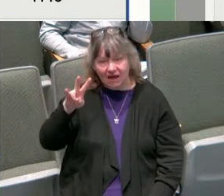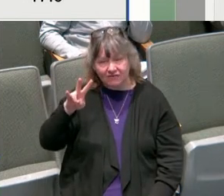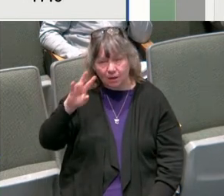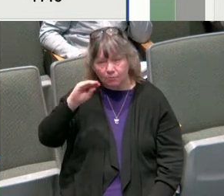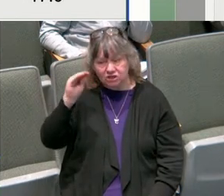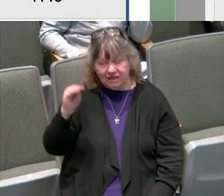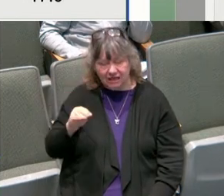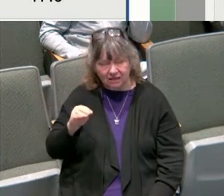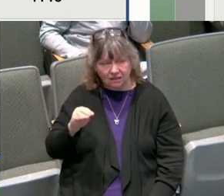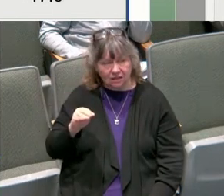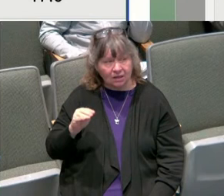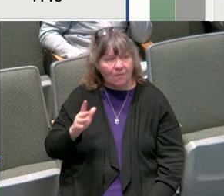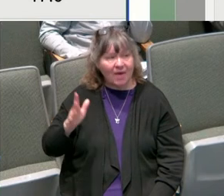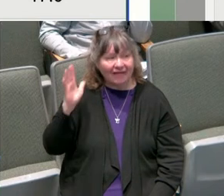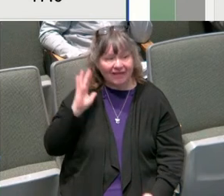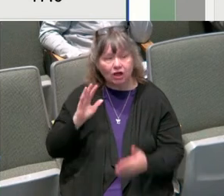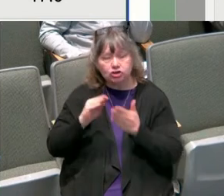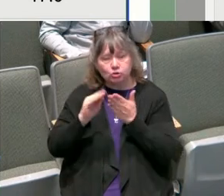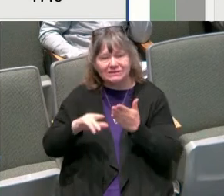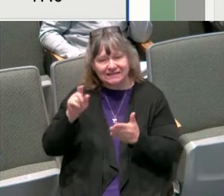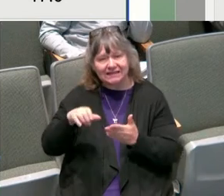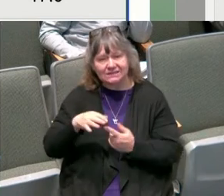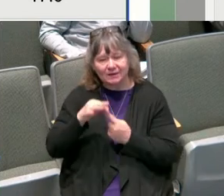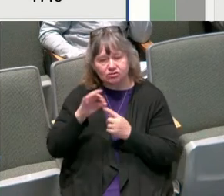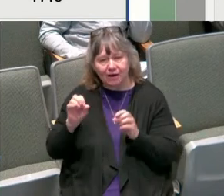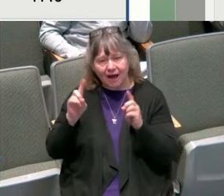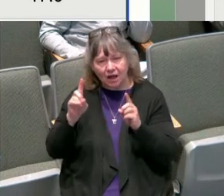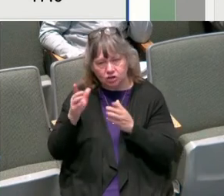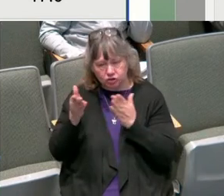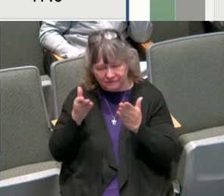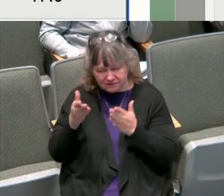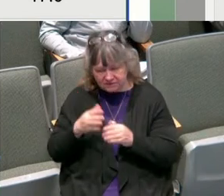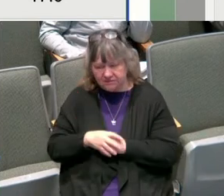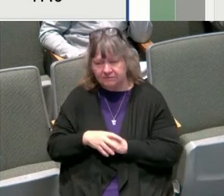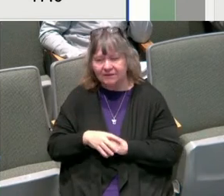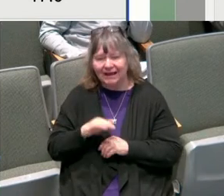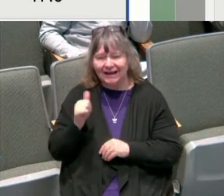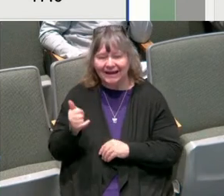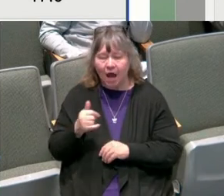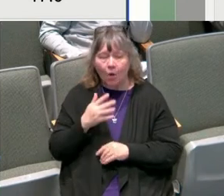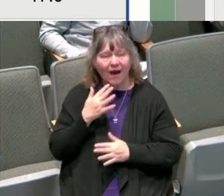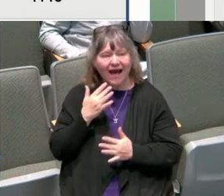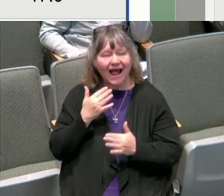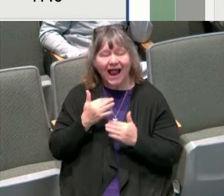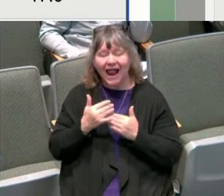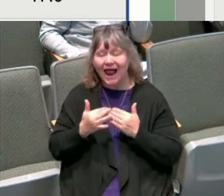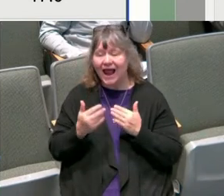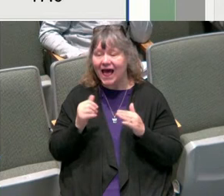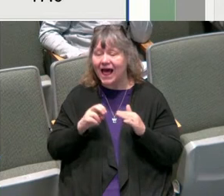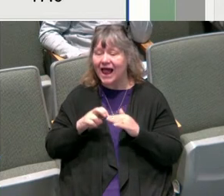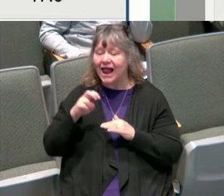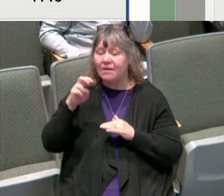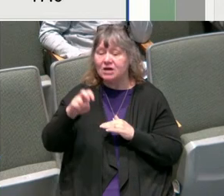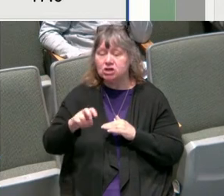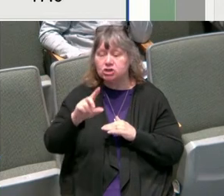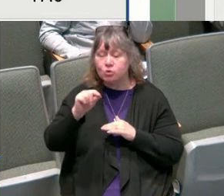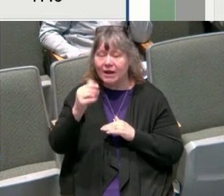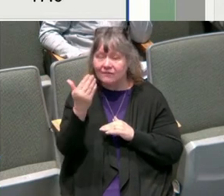were students who needed special education services now we can fast forward to the year 2015-2016.